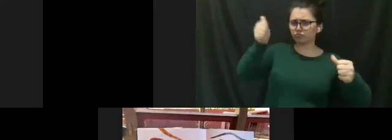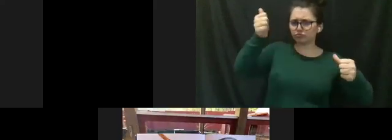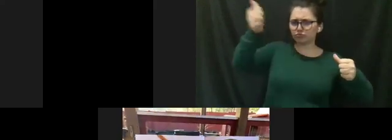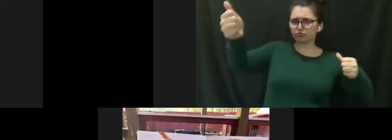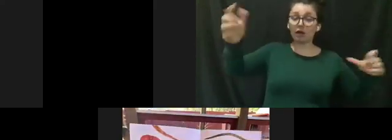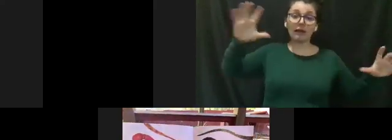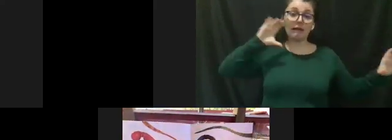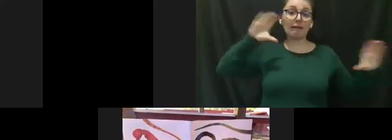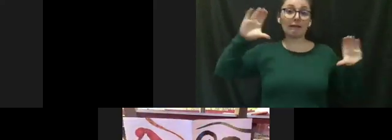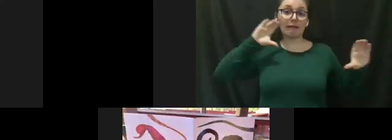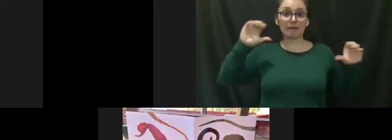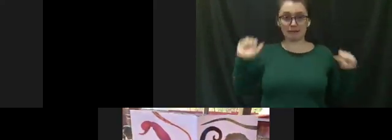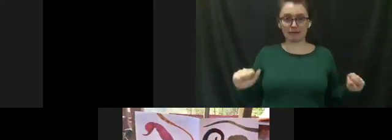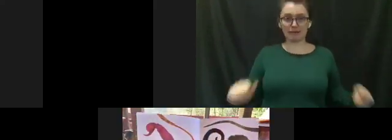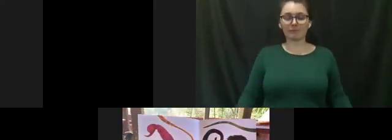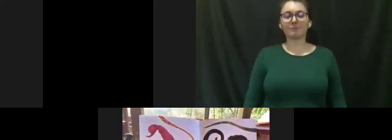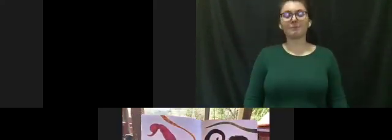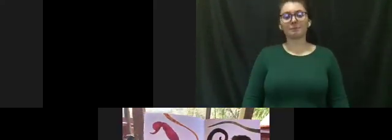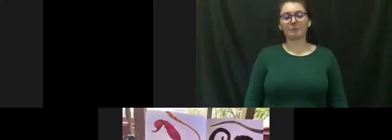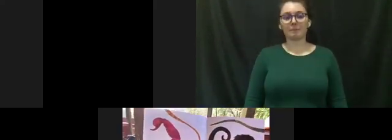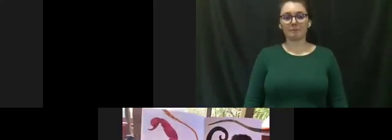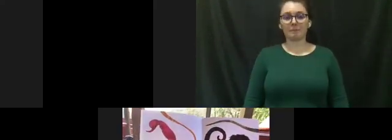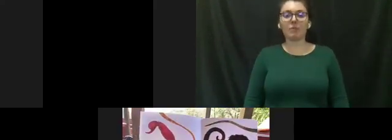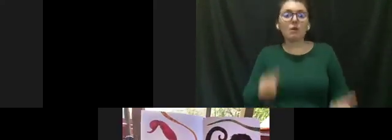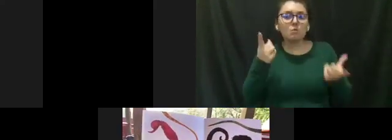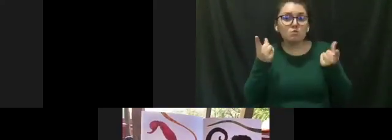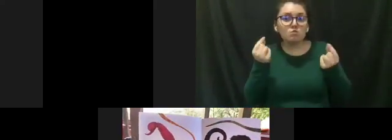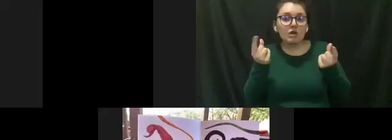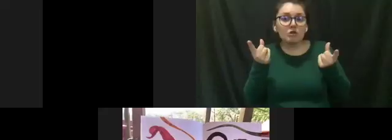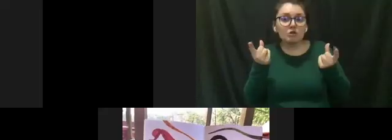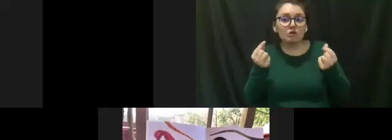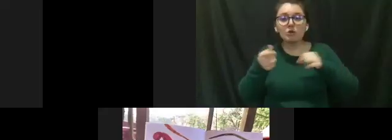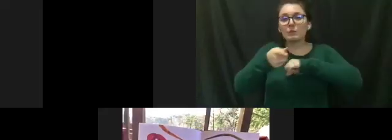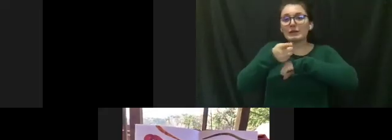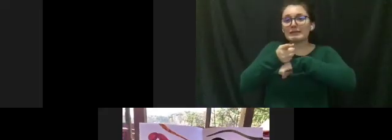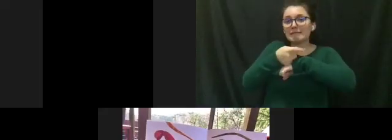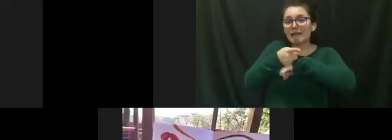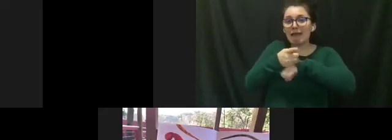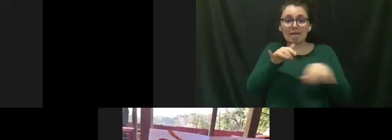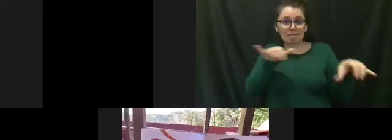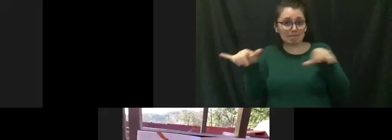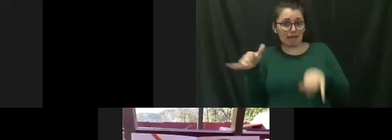We have a little goat listening to our story. What do you do with a tail like this?